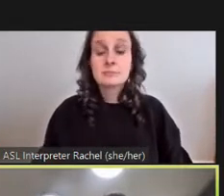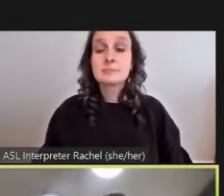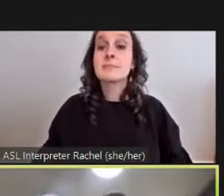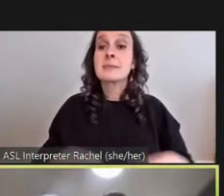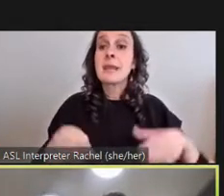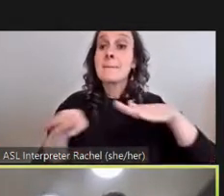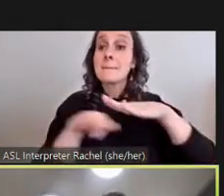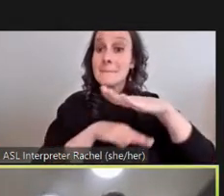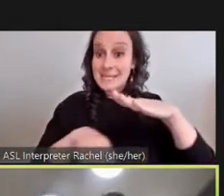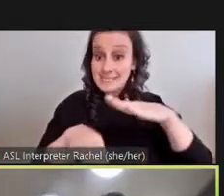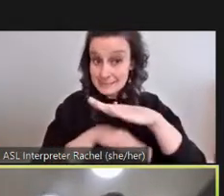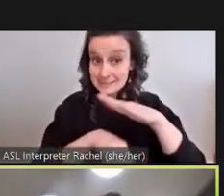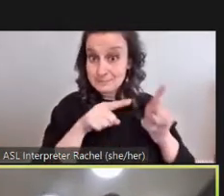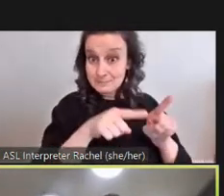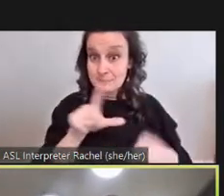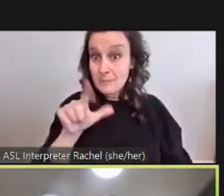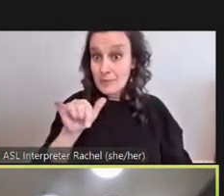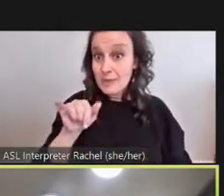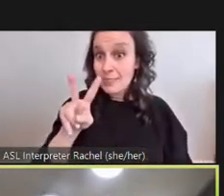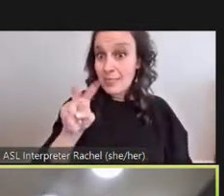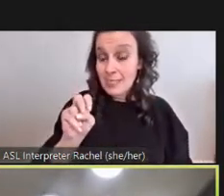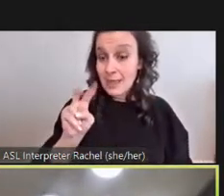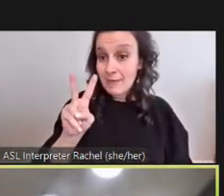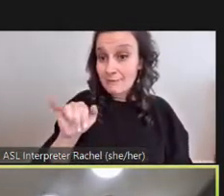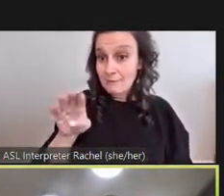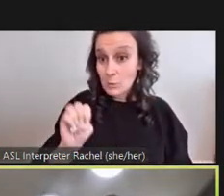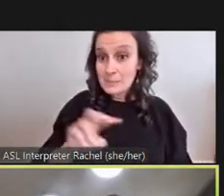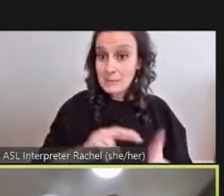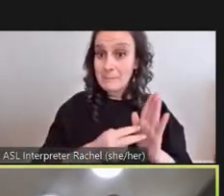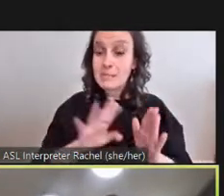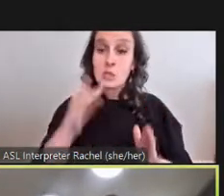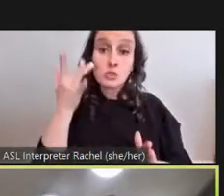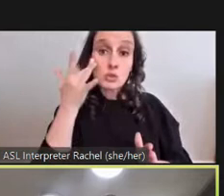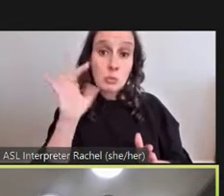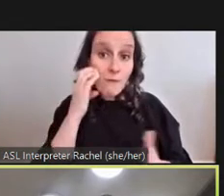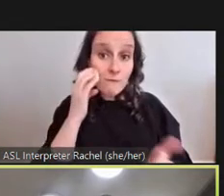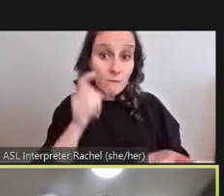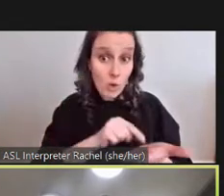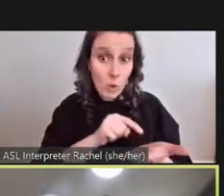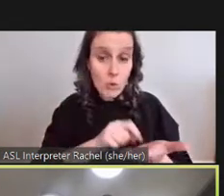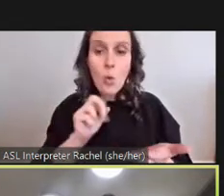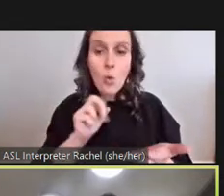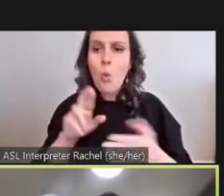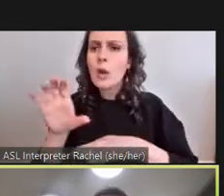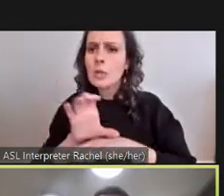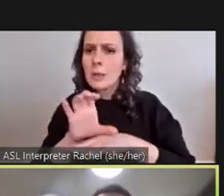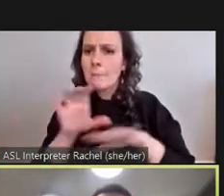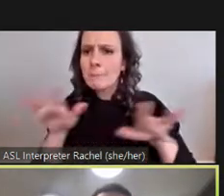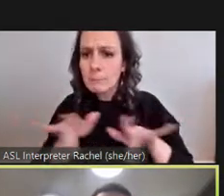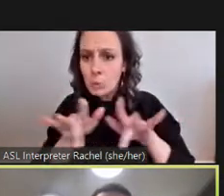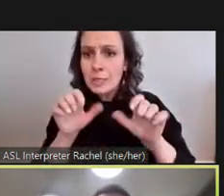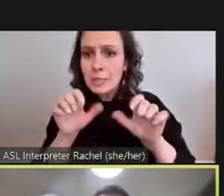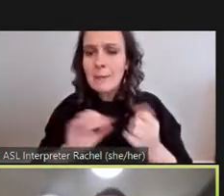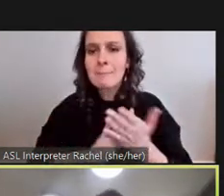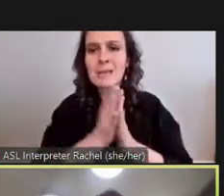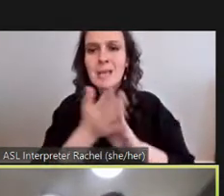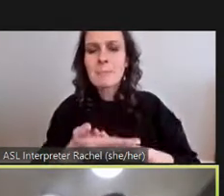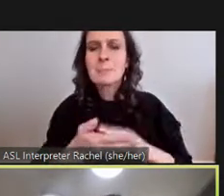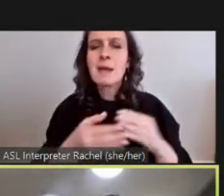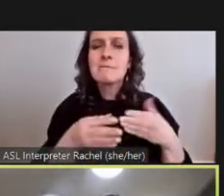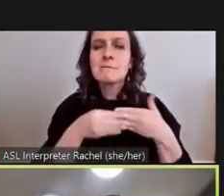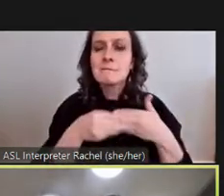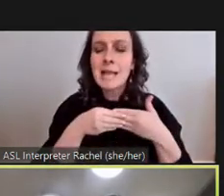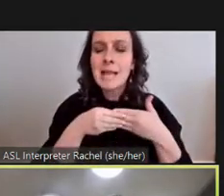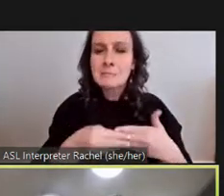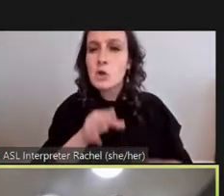Basically, Live Voice turns smartphones and computers into a flexible audio transmission system, and it can be used for